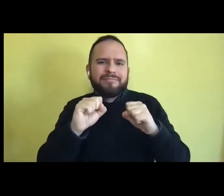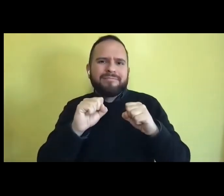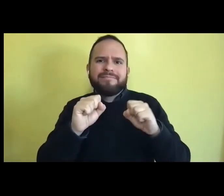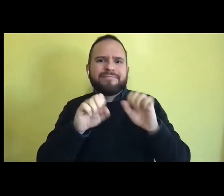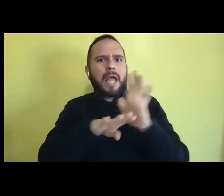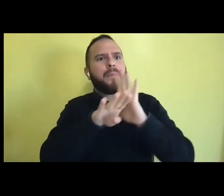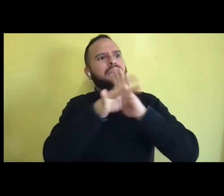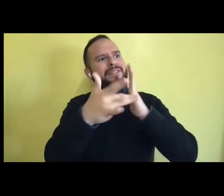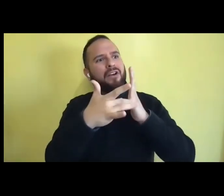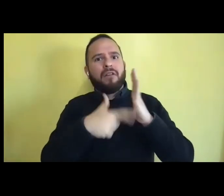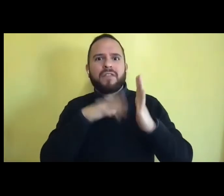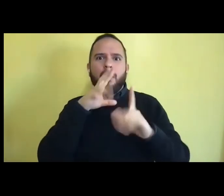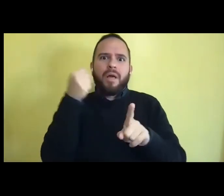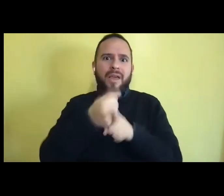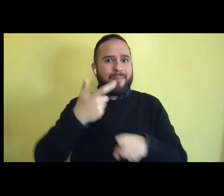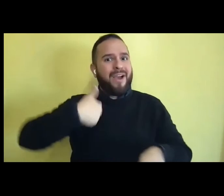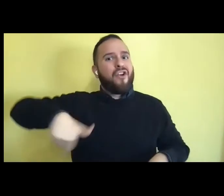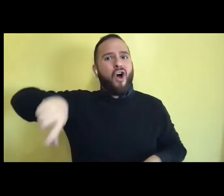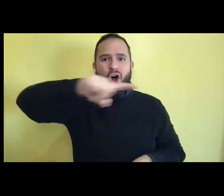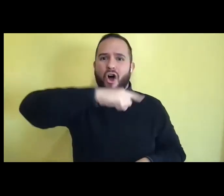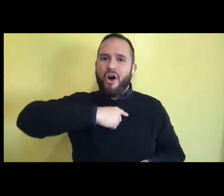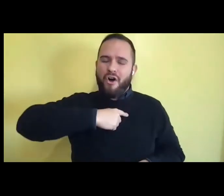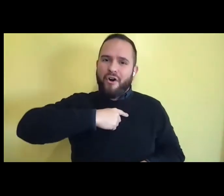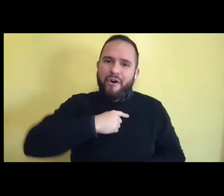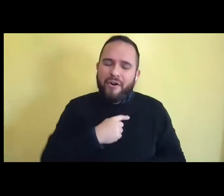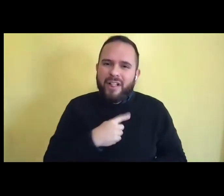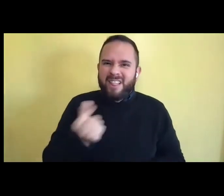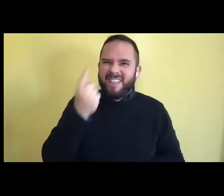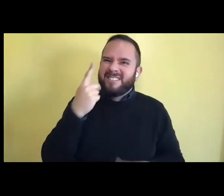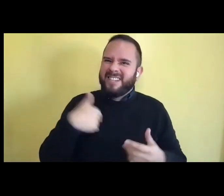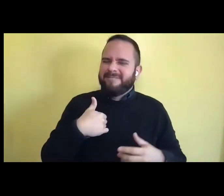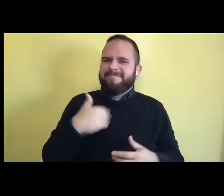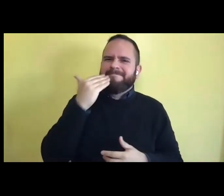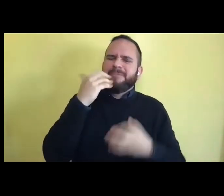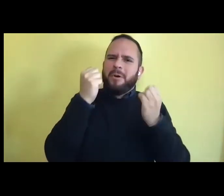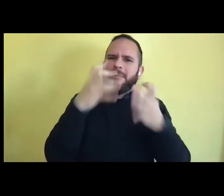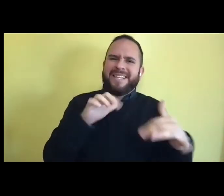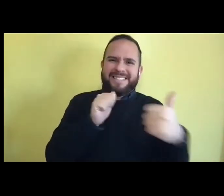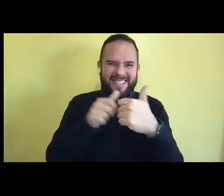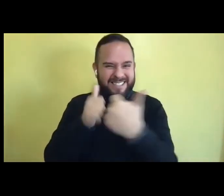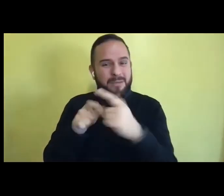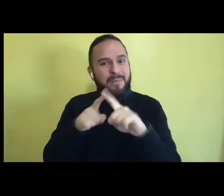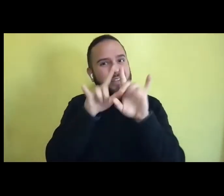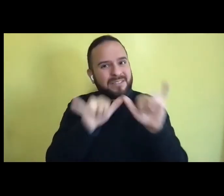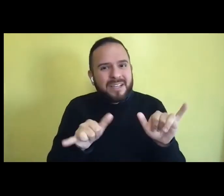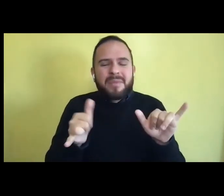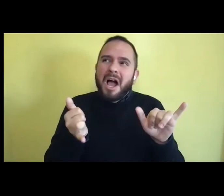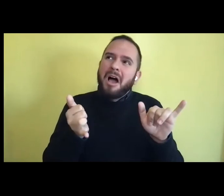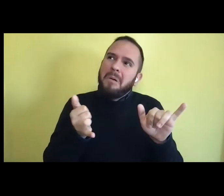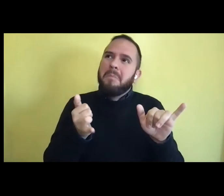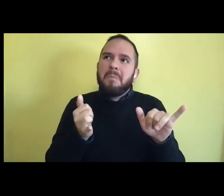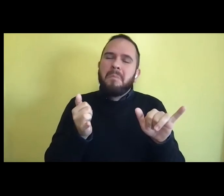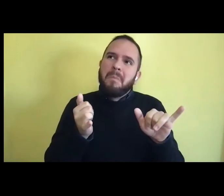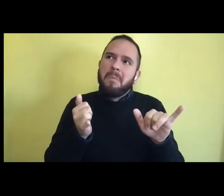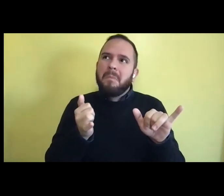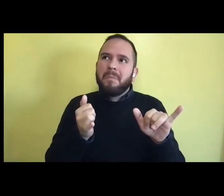that's going to affect us all. While it has a lot of challenges, but it also is at the beginning of a